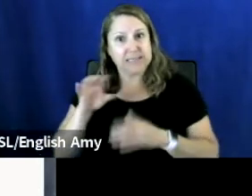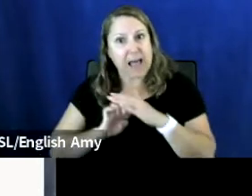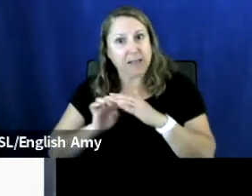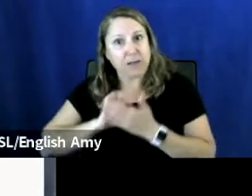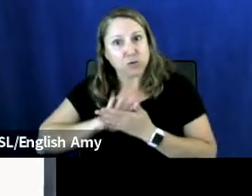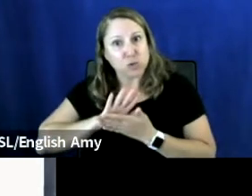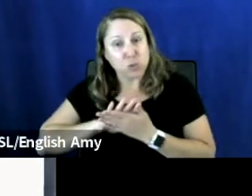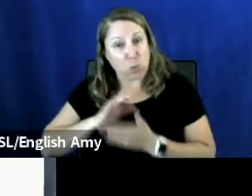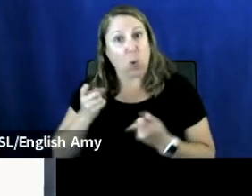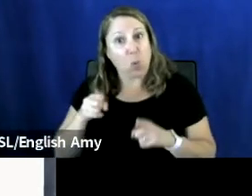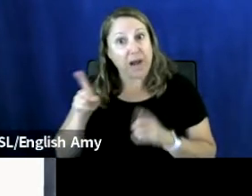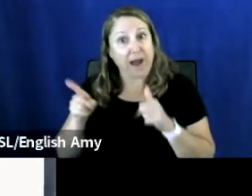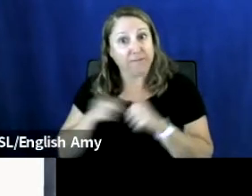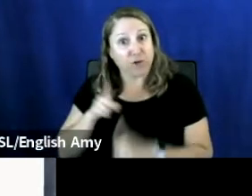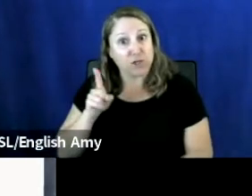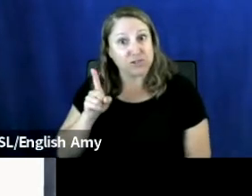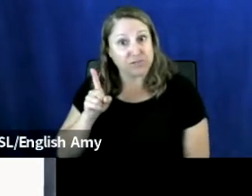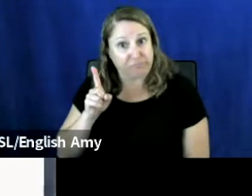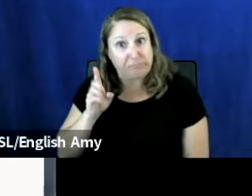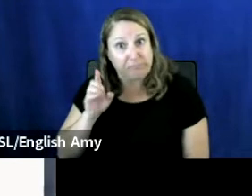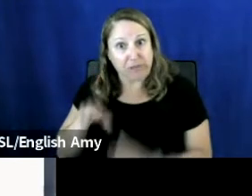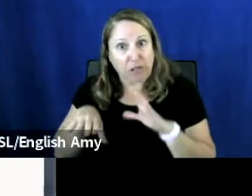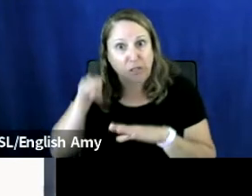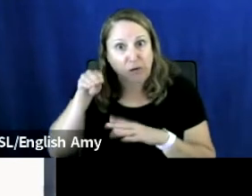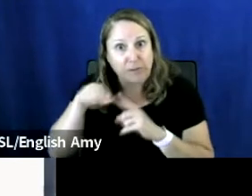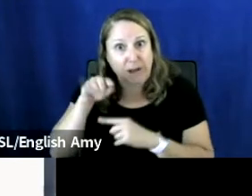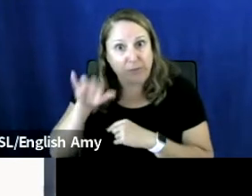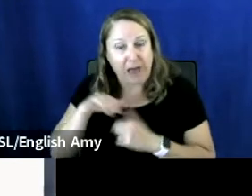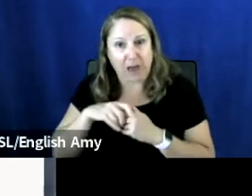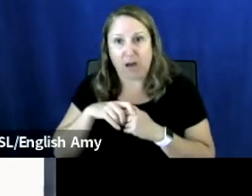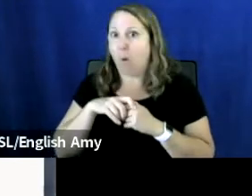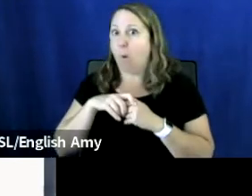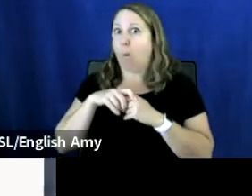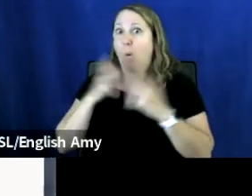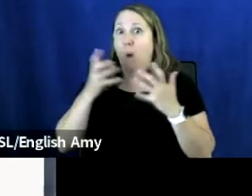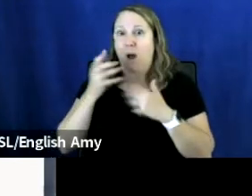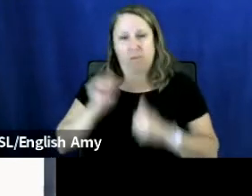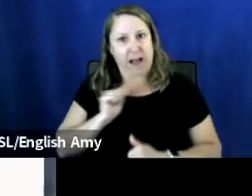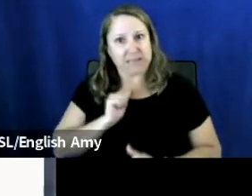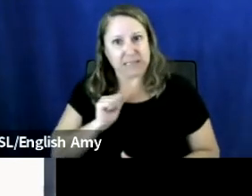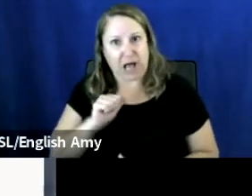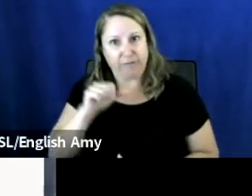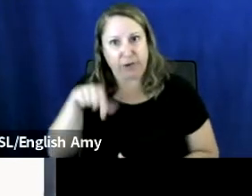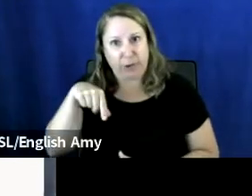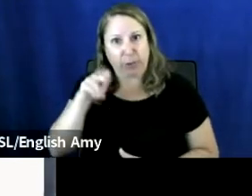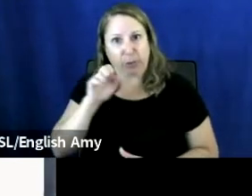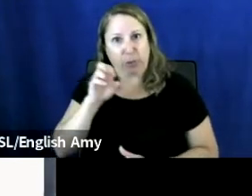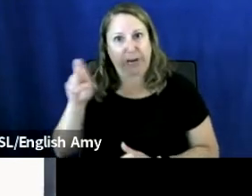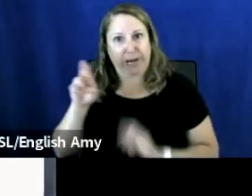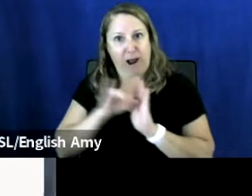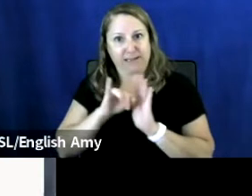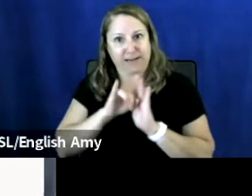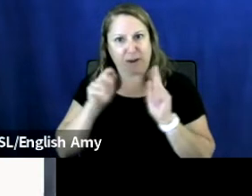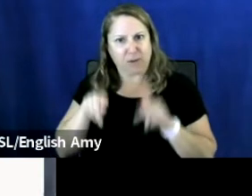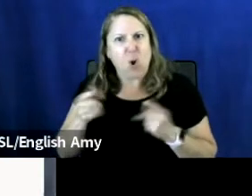I first found out, I was like, what are you talking about? Like me being like a queer identifying person was like, what are you talking about doing this with kids,